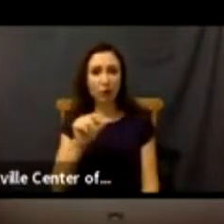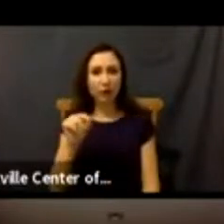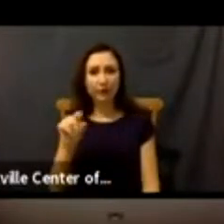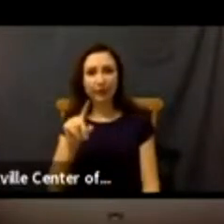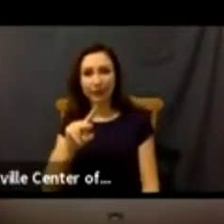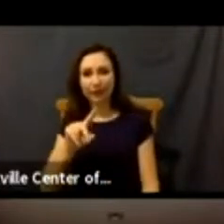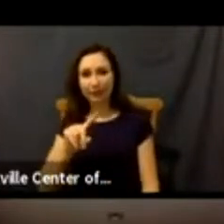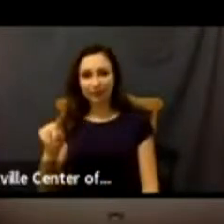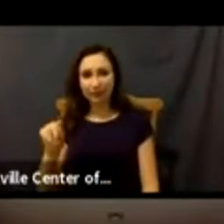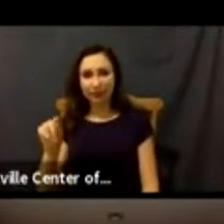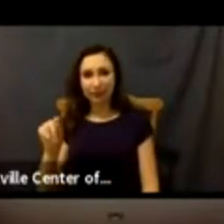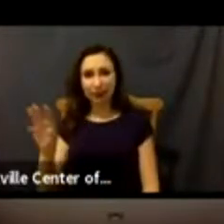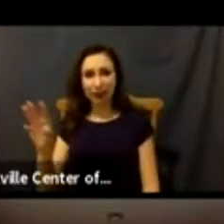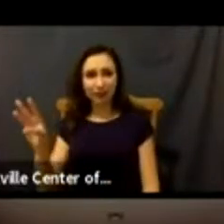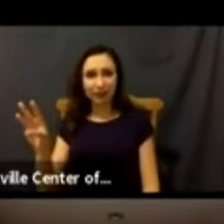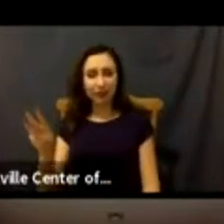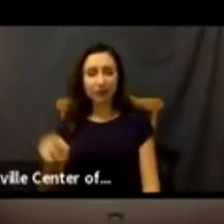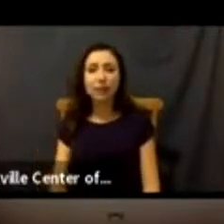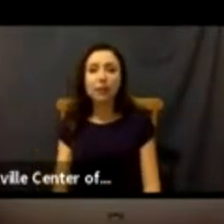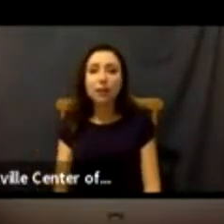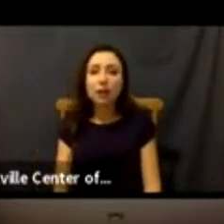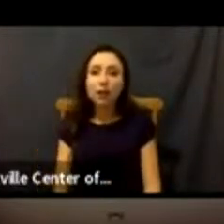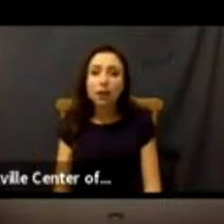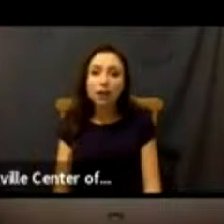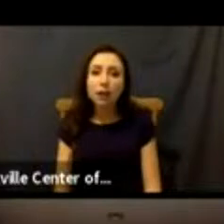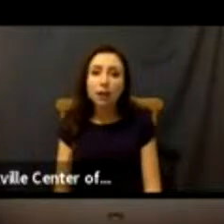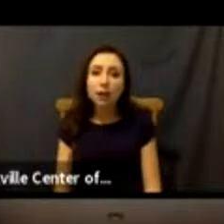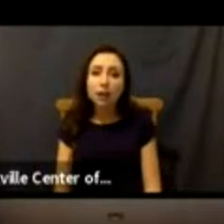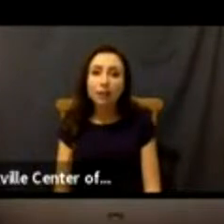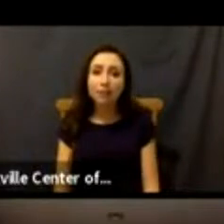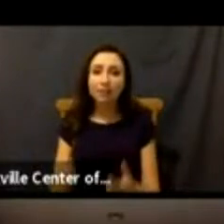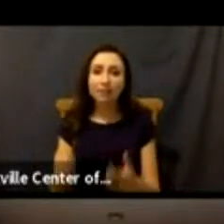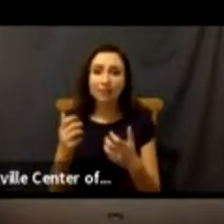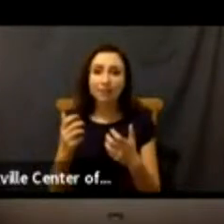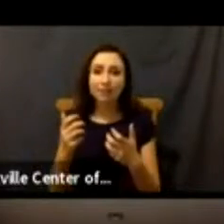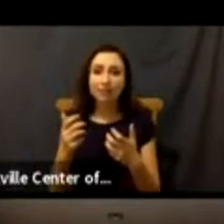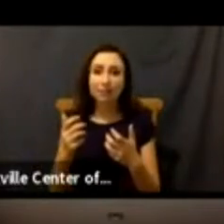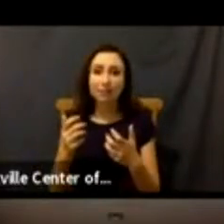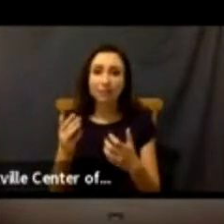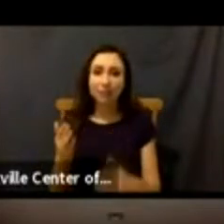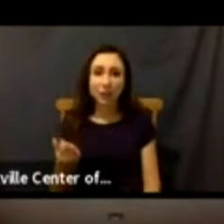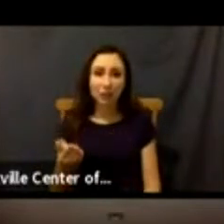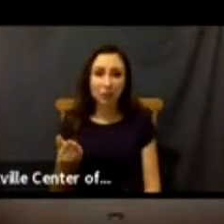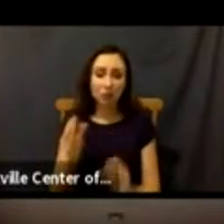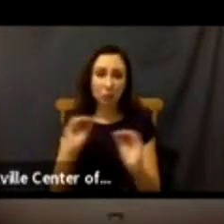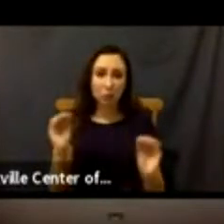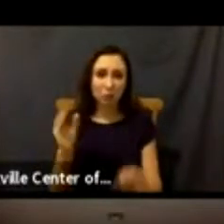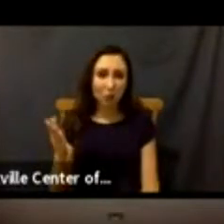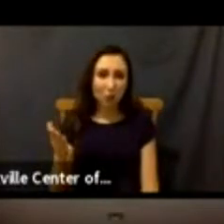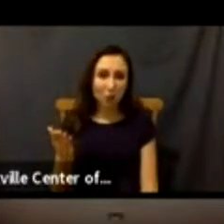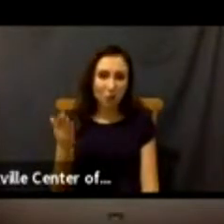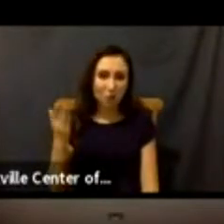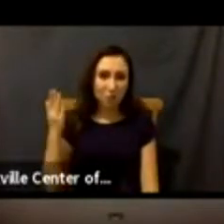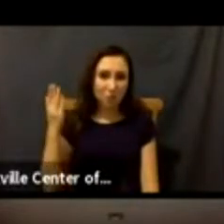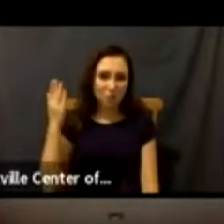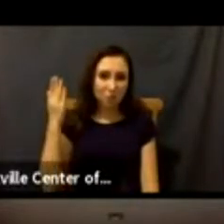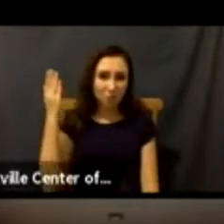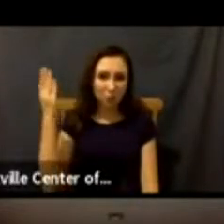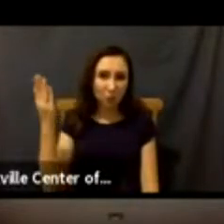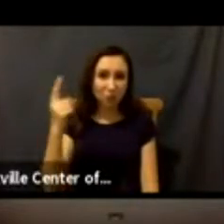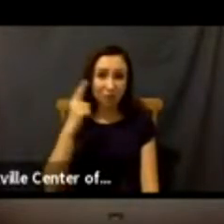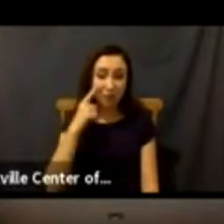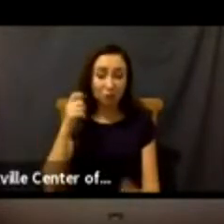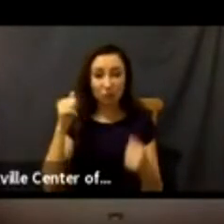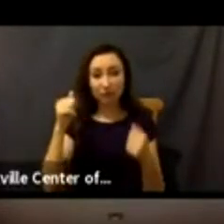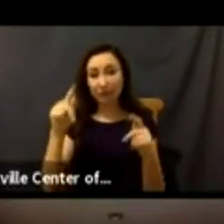2020-6? There was a lack of a motion, and because of the lack of motion, it'll be allowed to